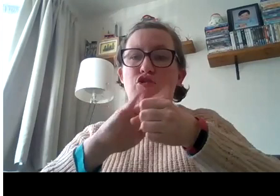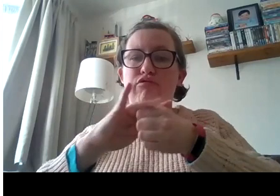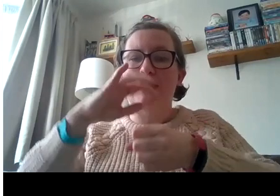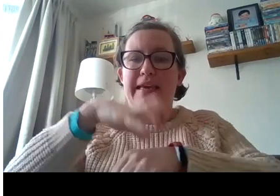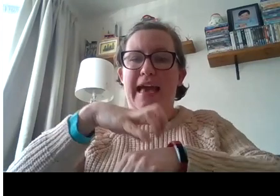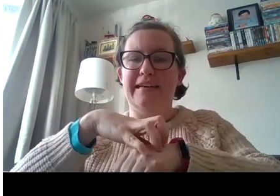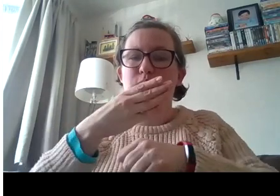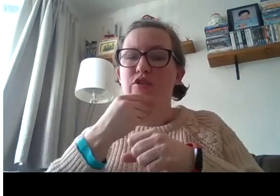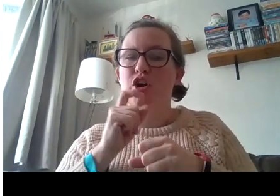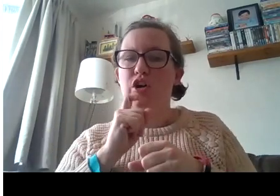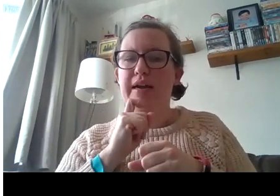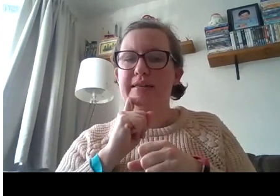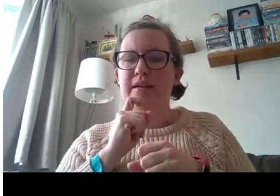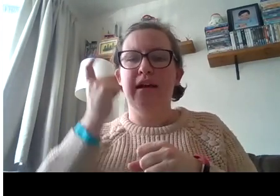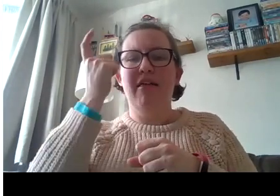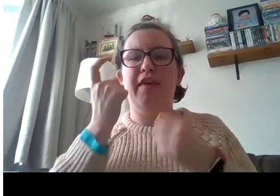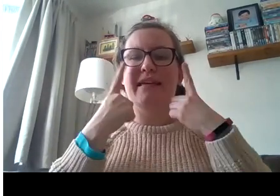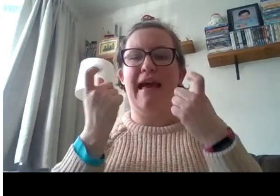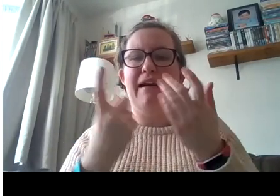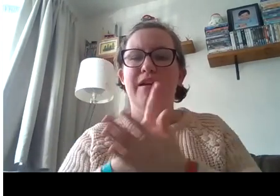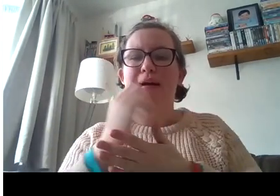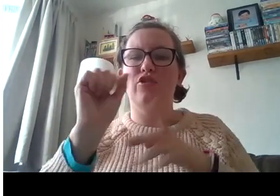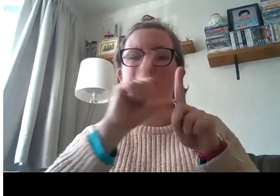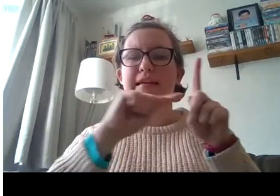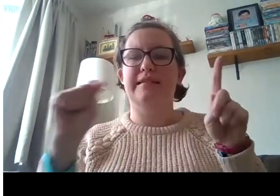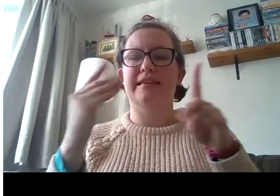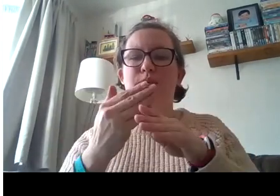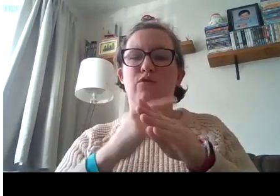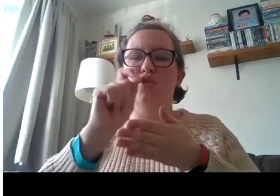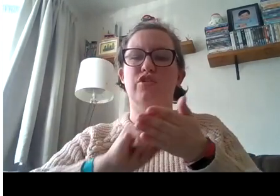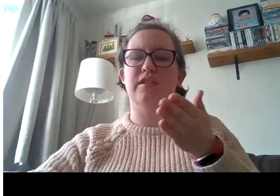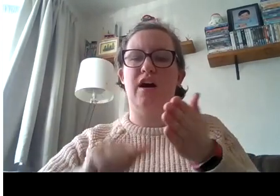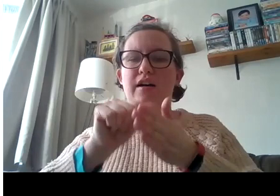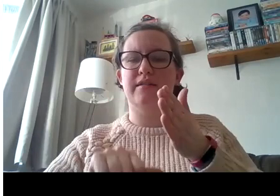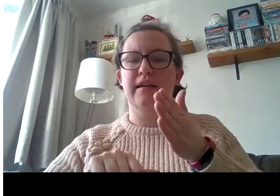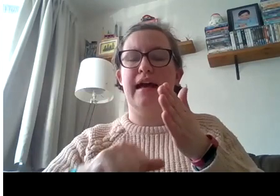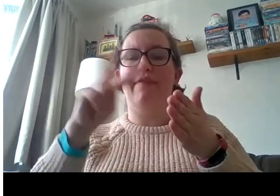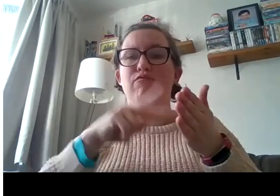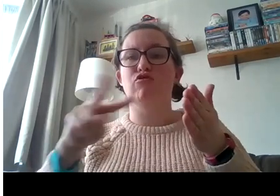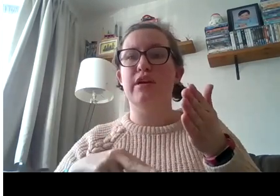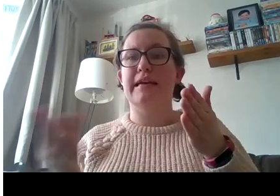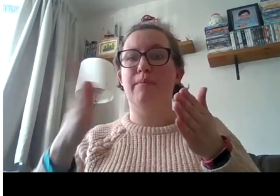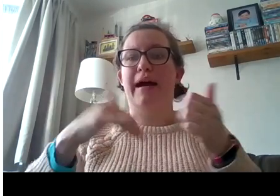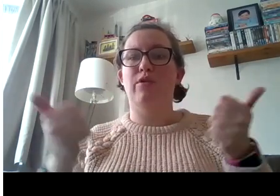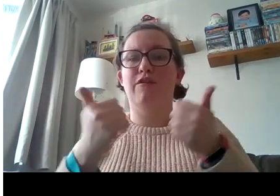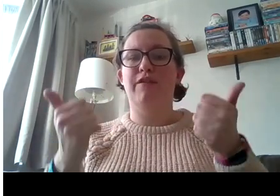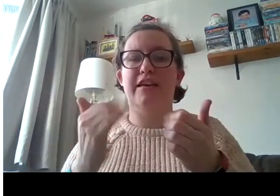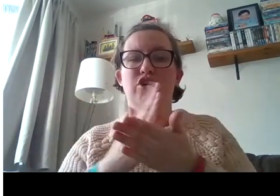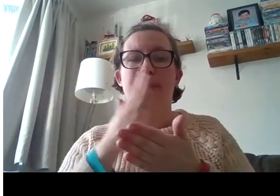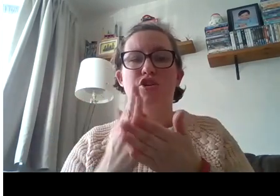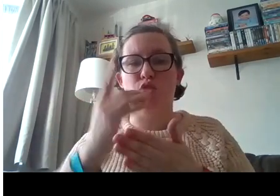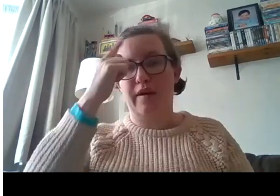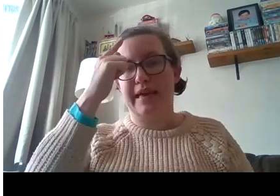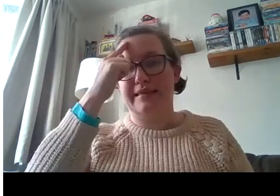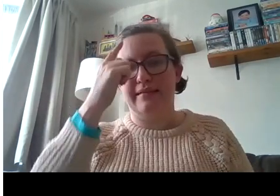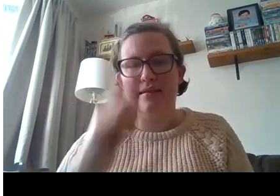make crispy cakes with chocolate? Think carefully about your sentences before you start and then read them back when you finish